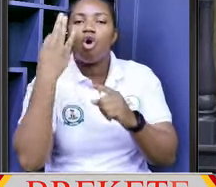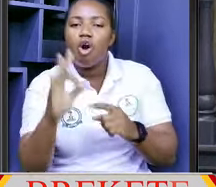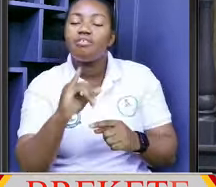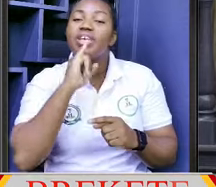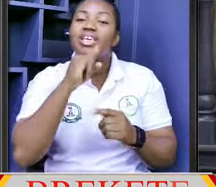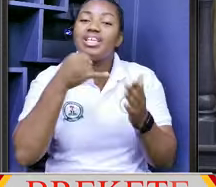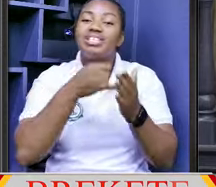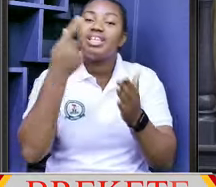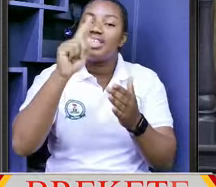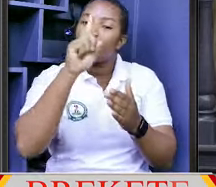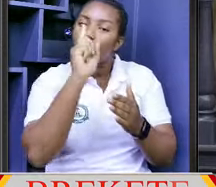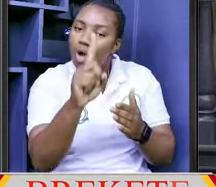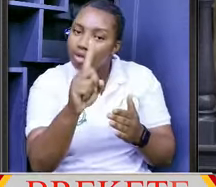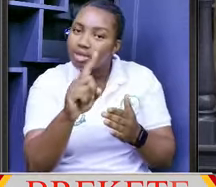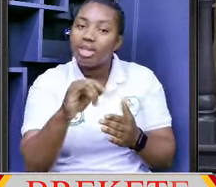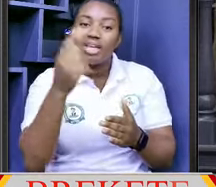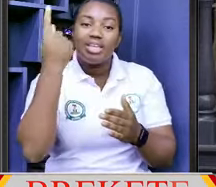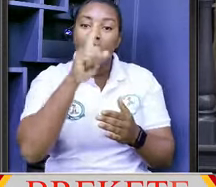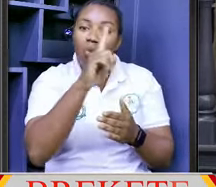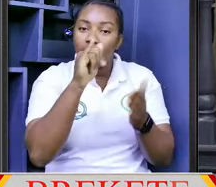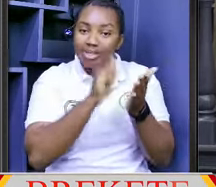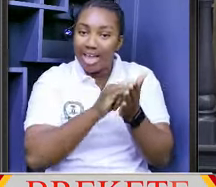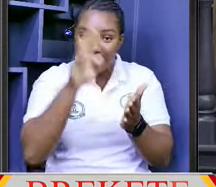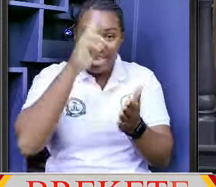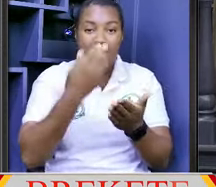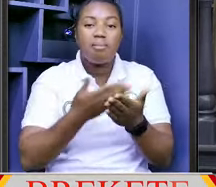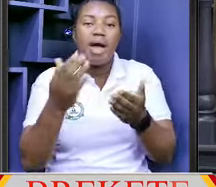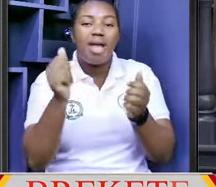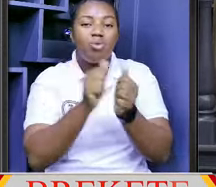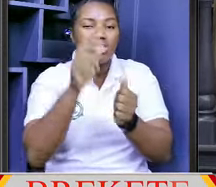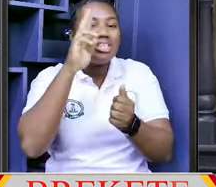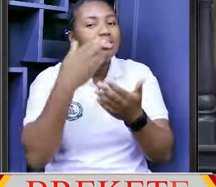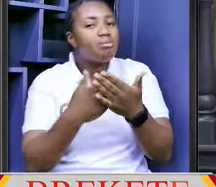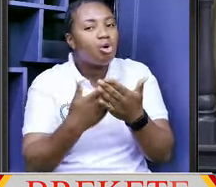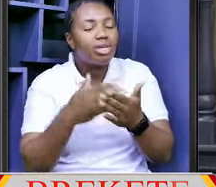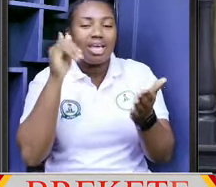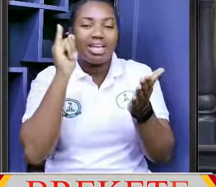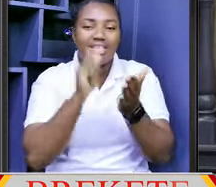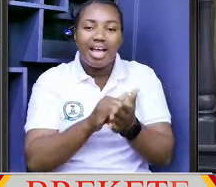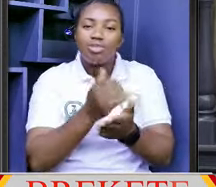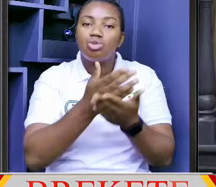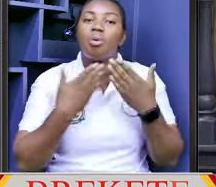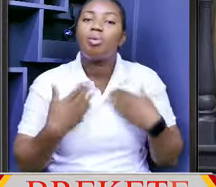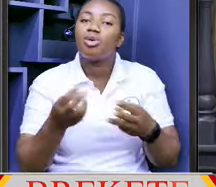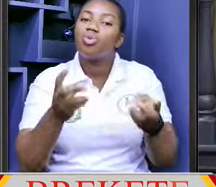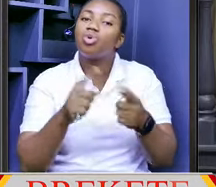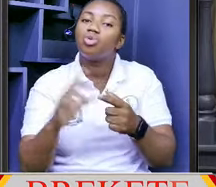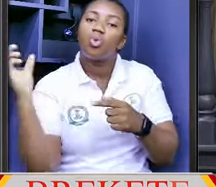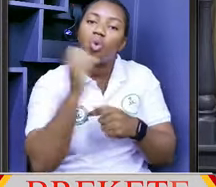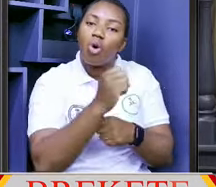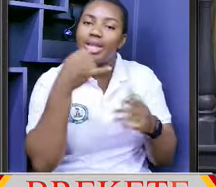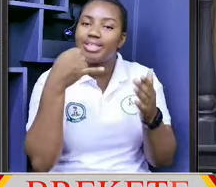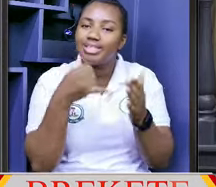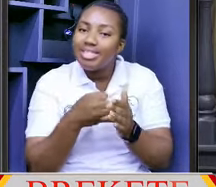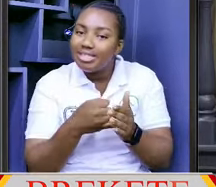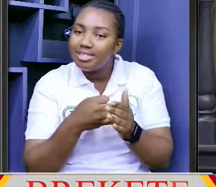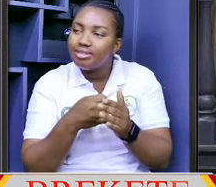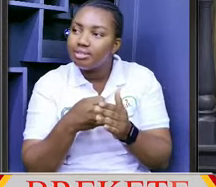Is it the one now the one where he buy with him money? We una talk say somebody won't come collect the